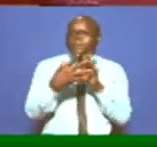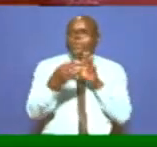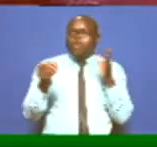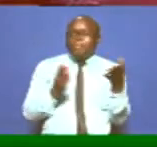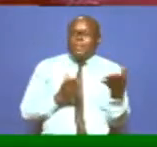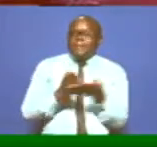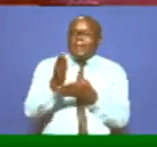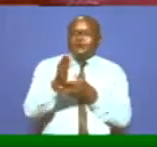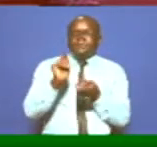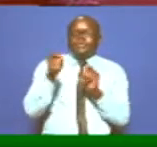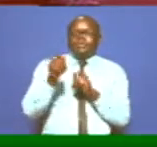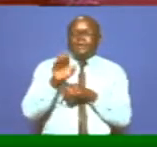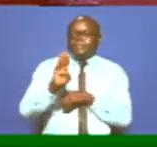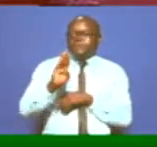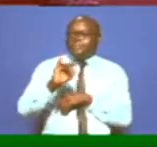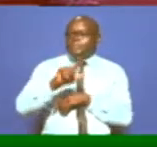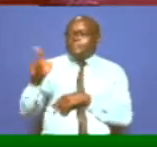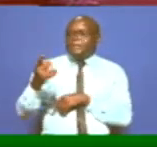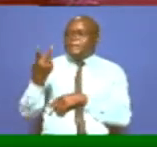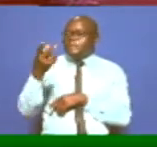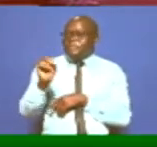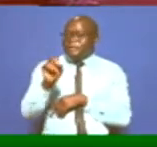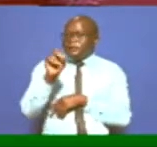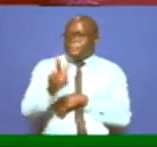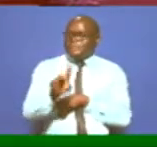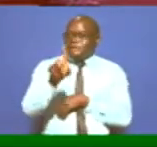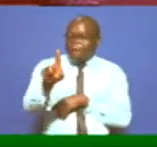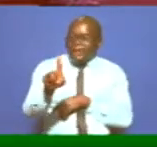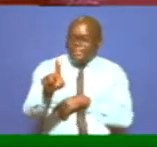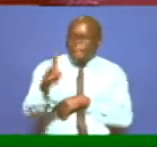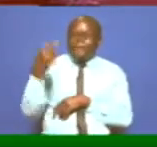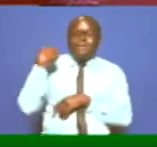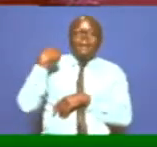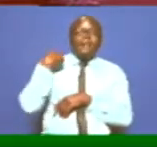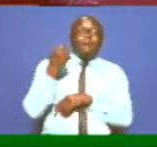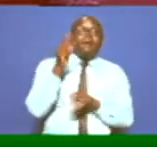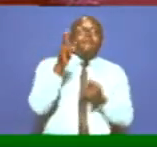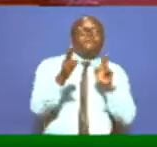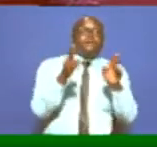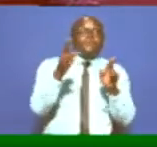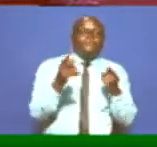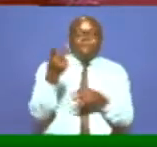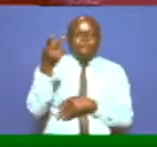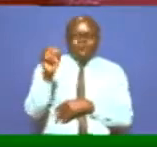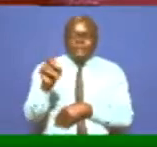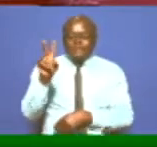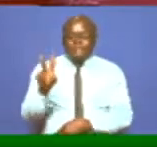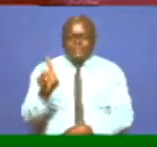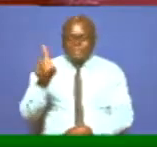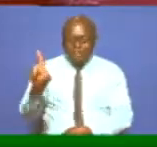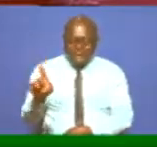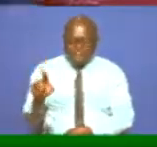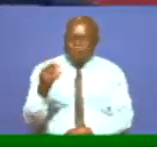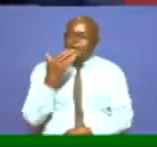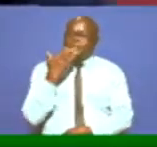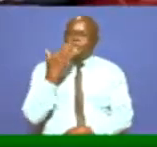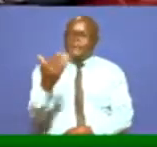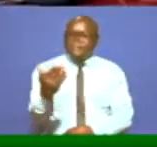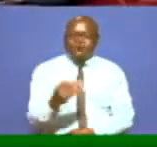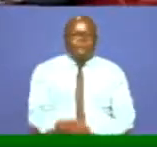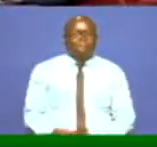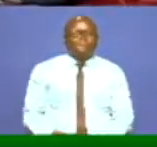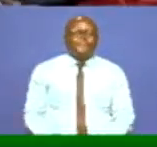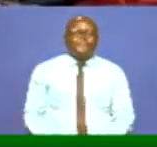Bill 2021, National Assembly Bill number 44 of 2021. Thank you, Speaker.